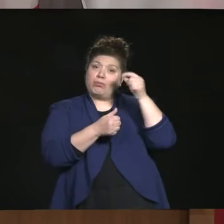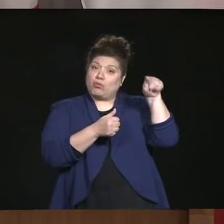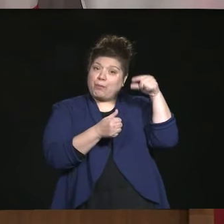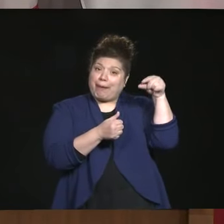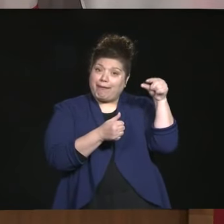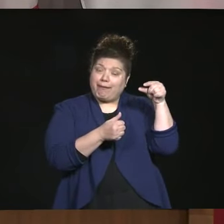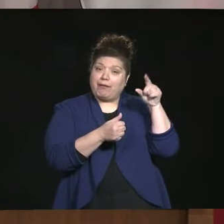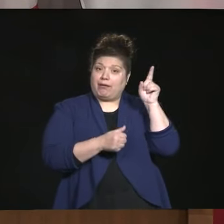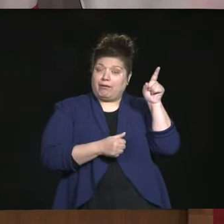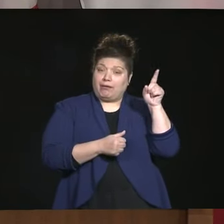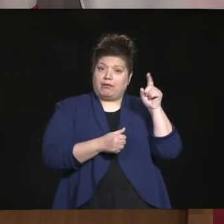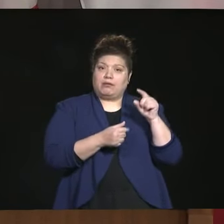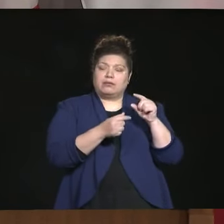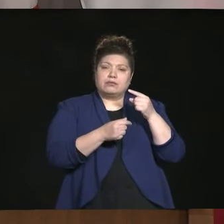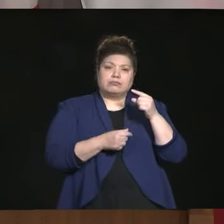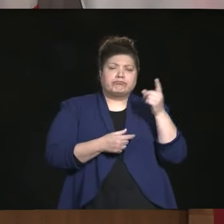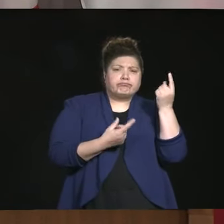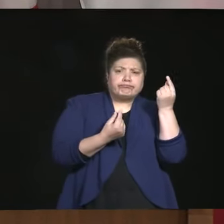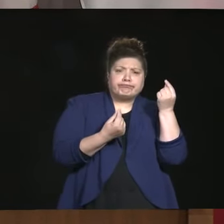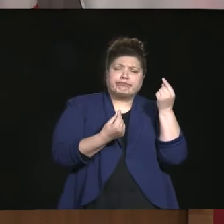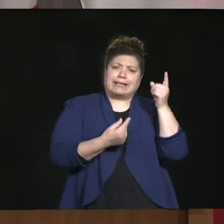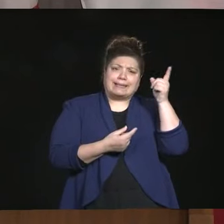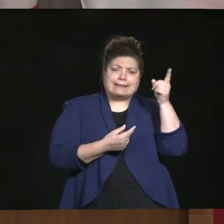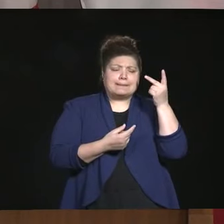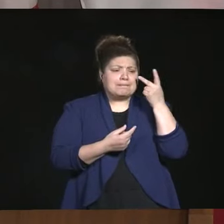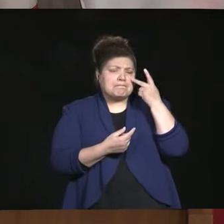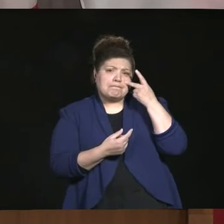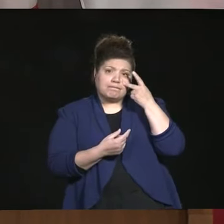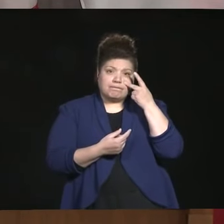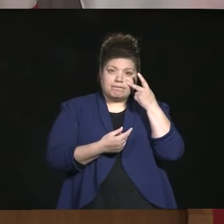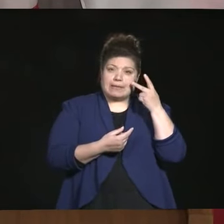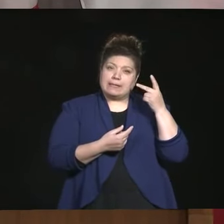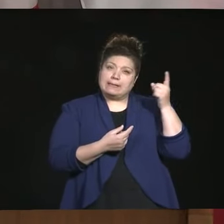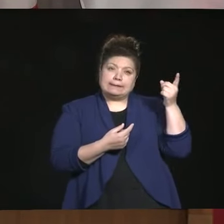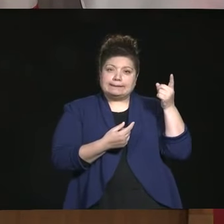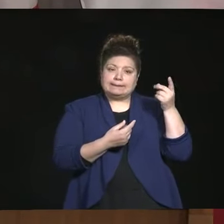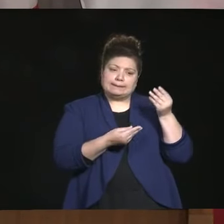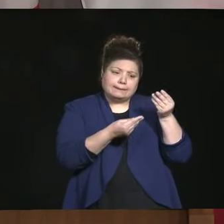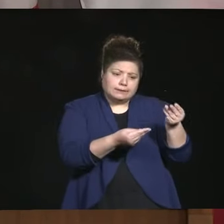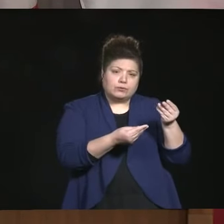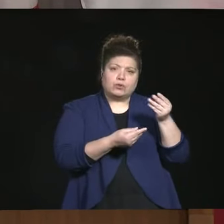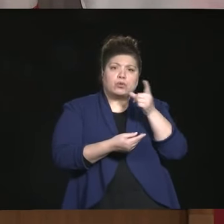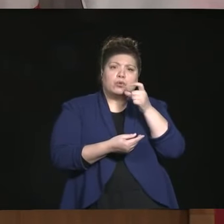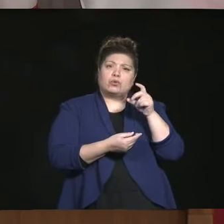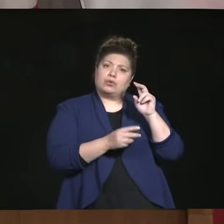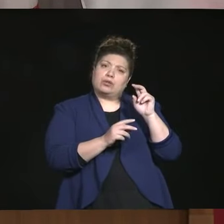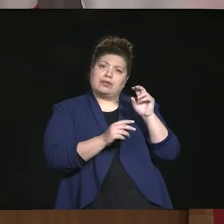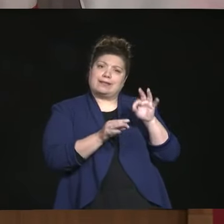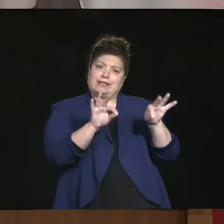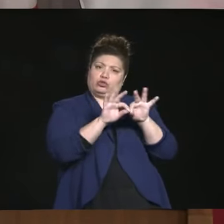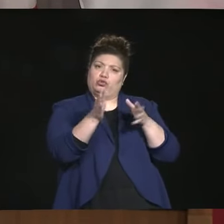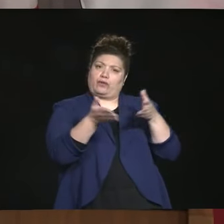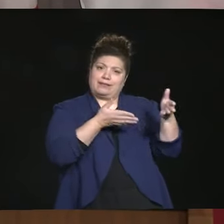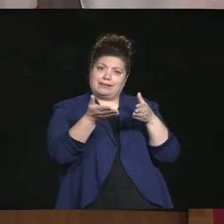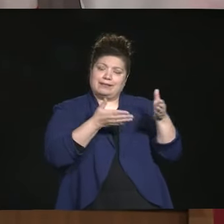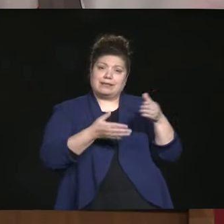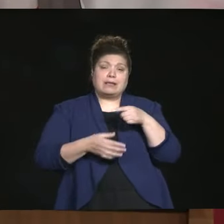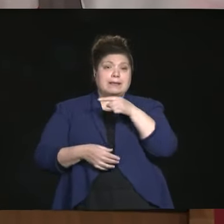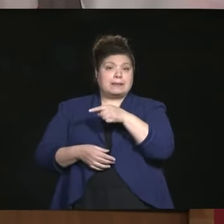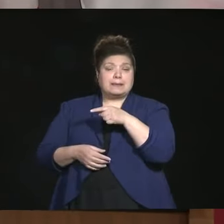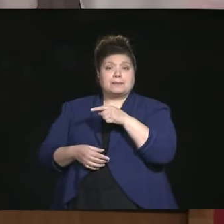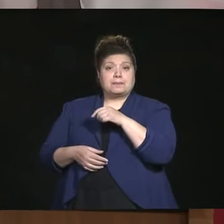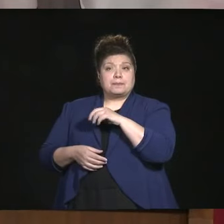personnes qui travaillent dans les services essentiels. Vous avez mentionné Mme Freeland qui remplissent les tablettes des